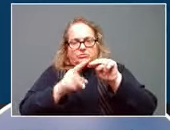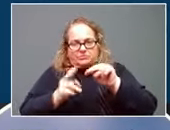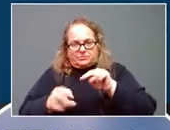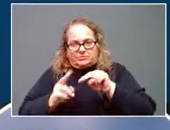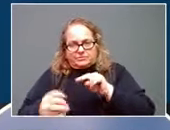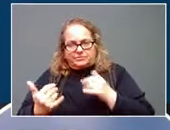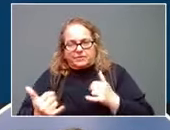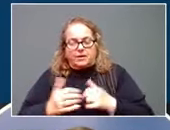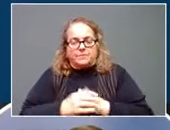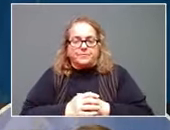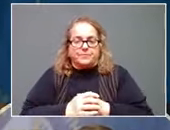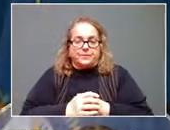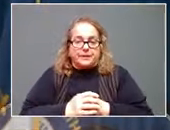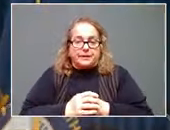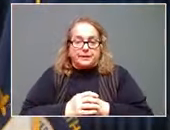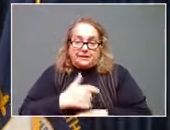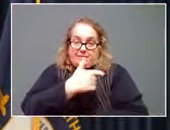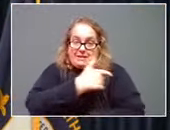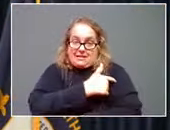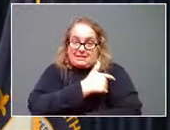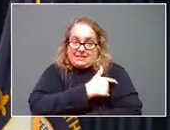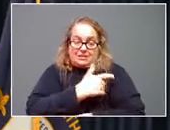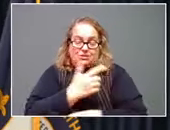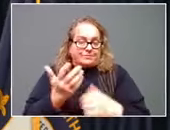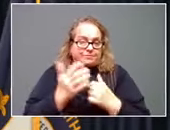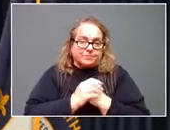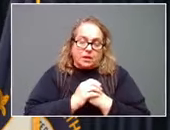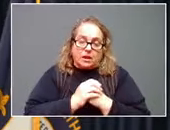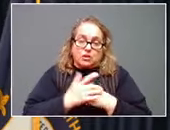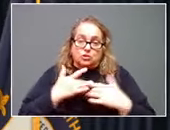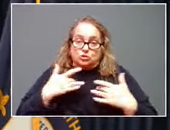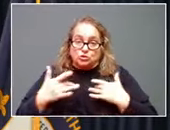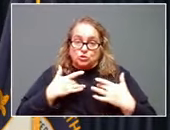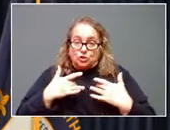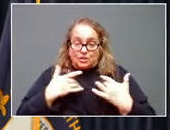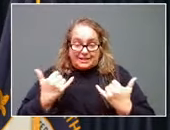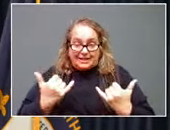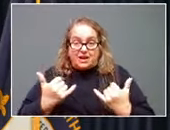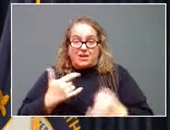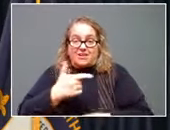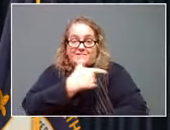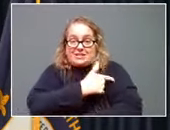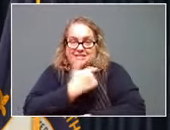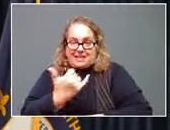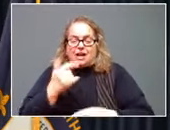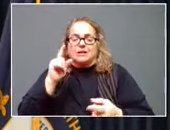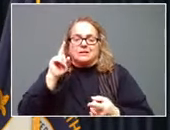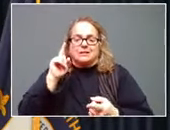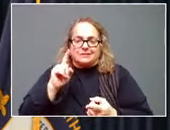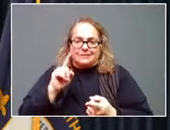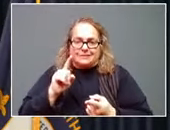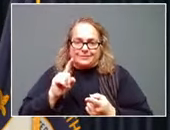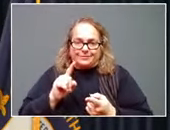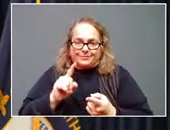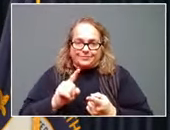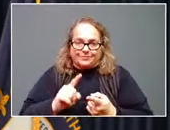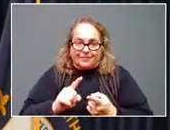Vaccinations, of concern, vaccinations are slowing down. This happens, right? Cases go way